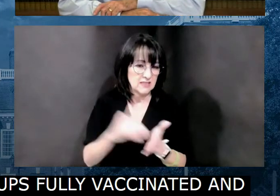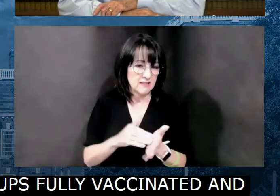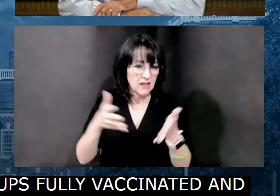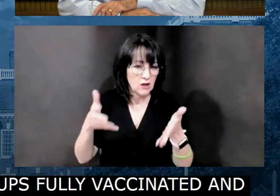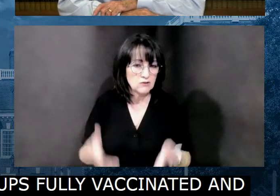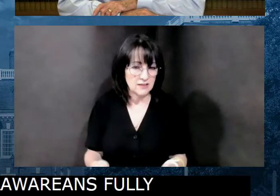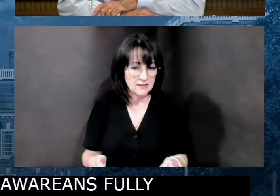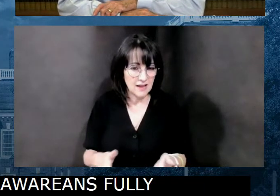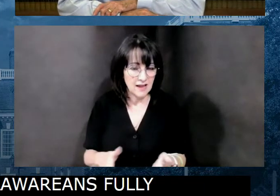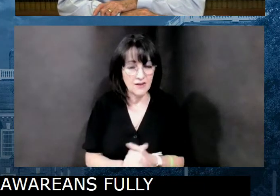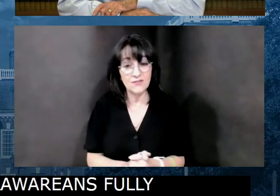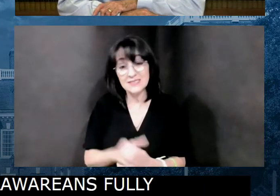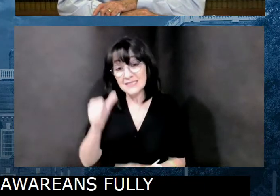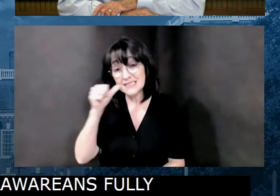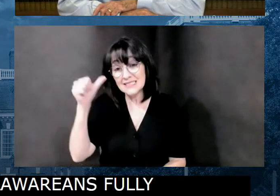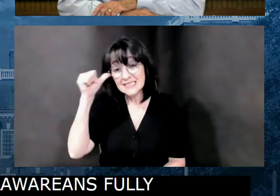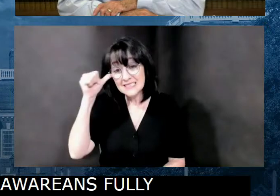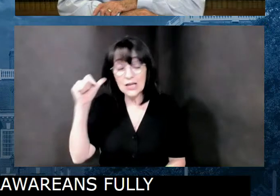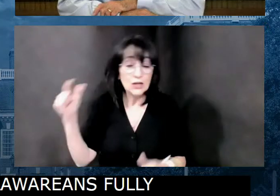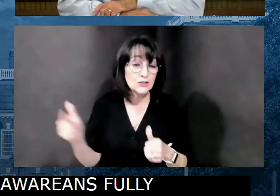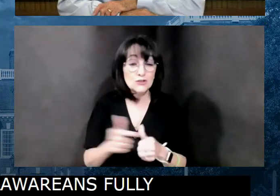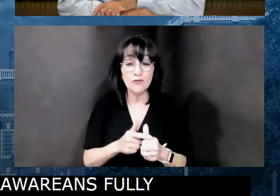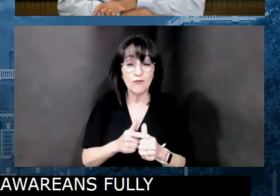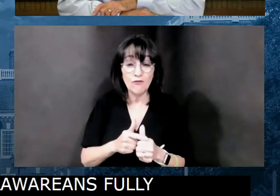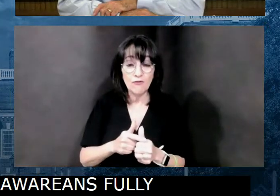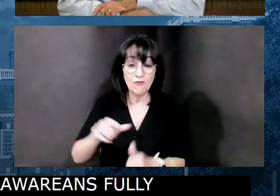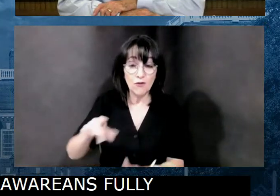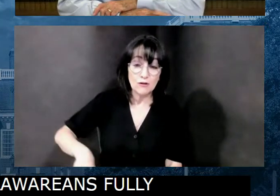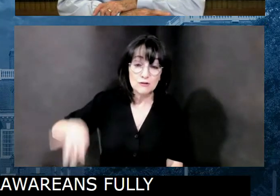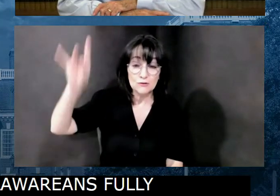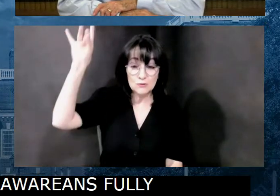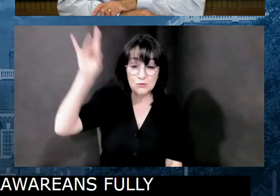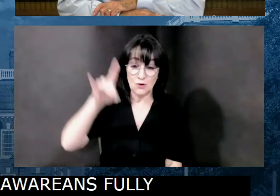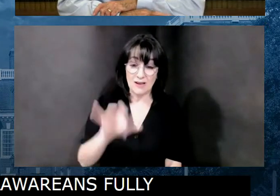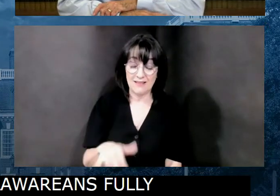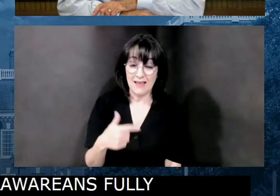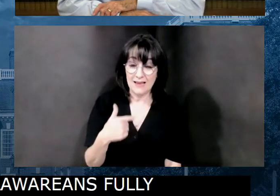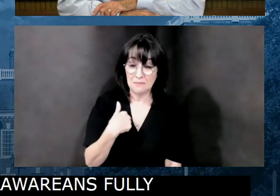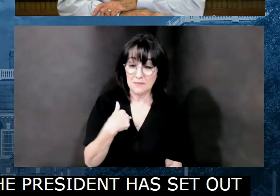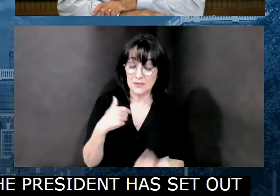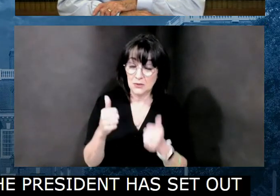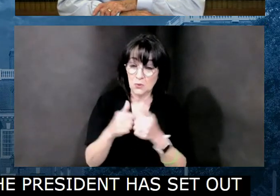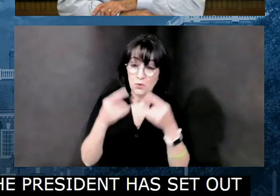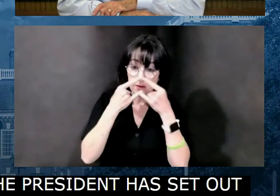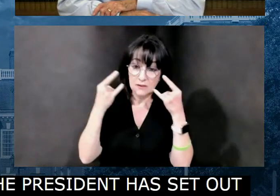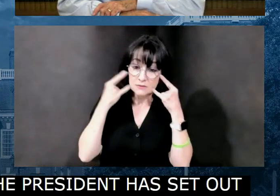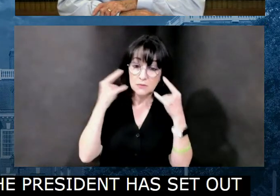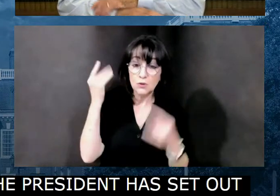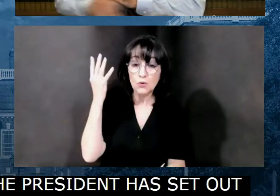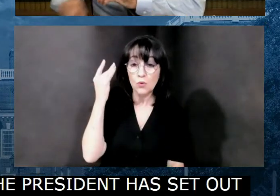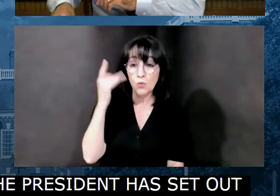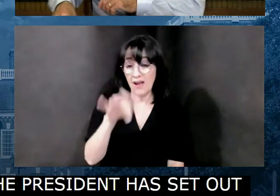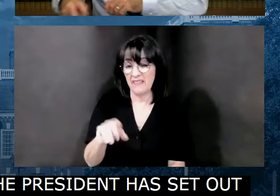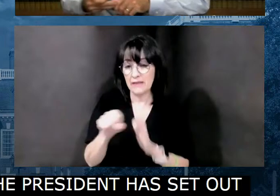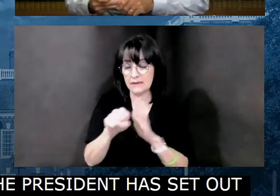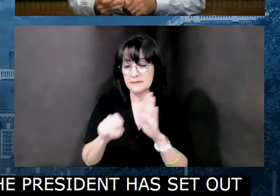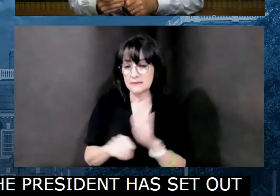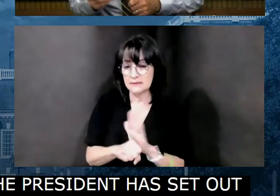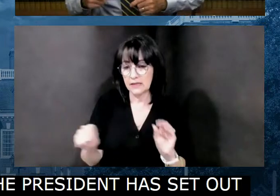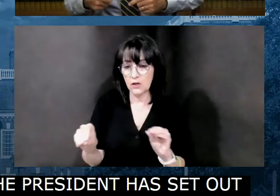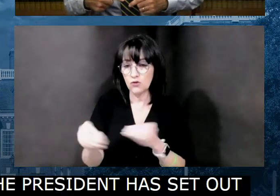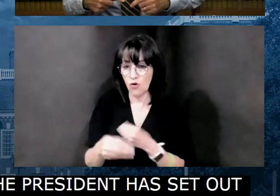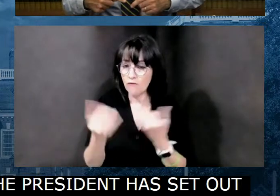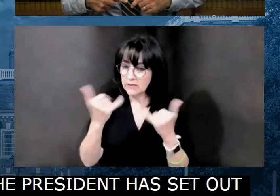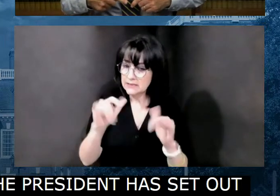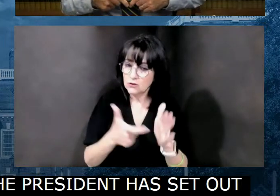drawing yesterday. I had the privilege there. That's me in the picture with the mask on because it is a state facility. We still require